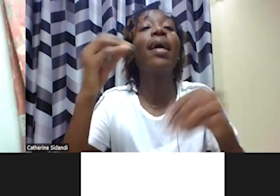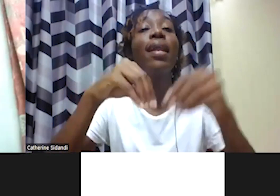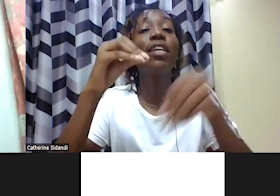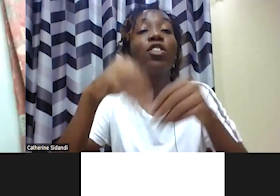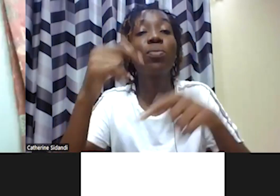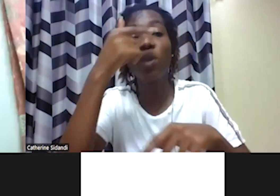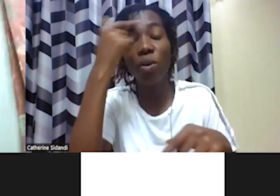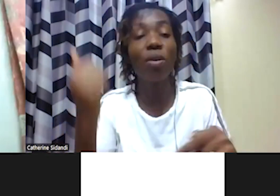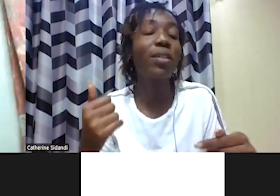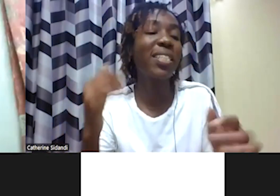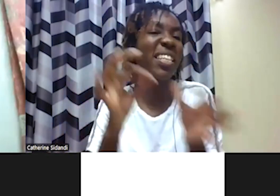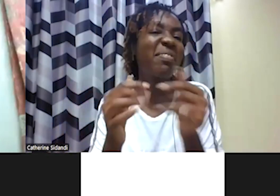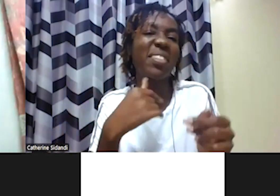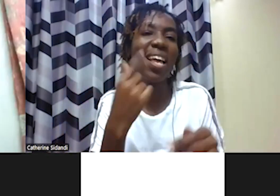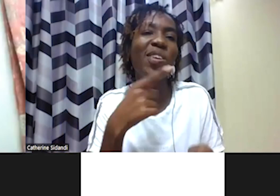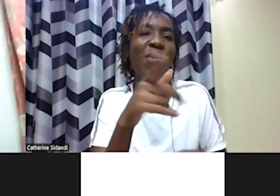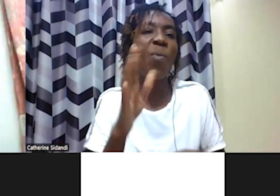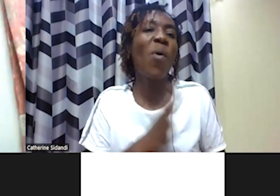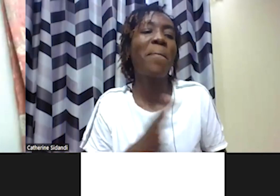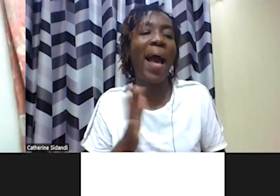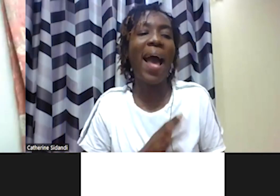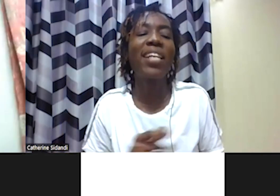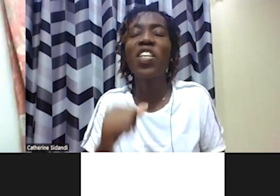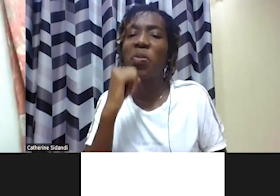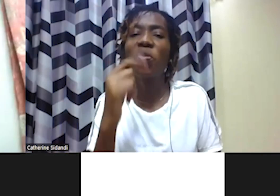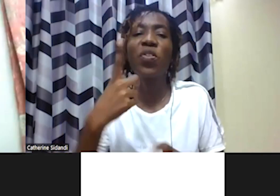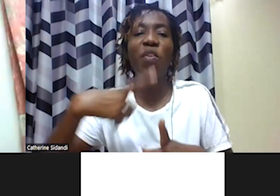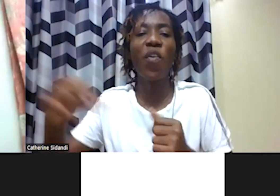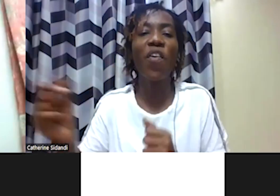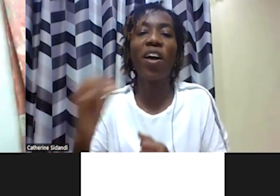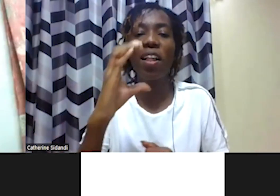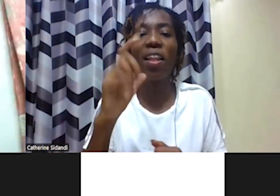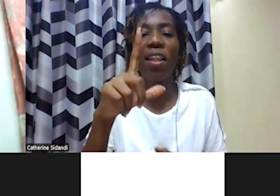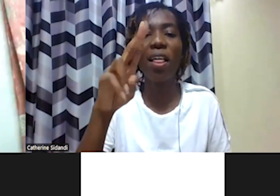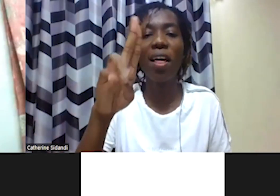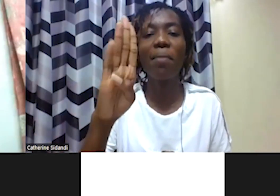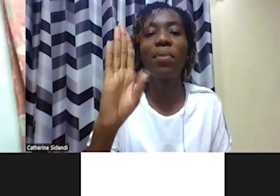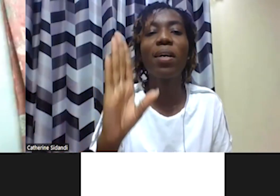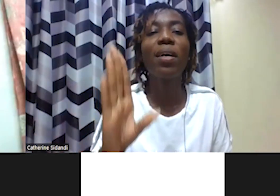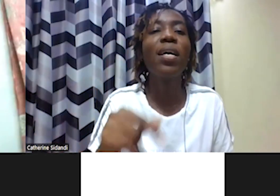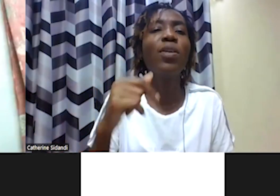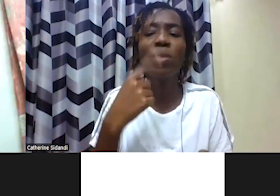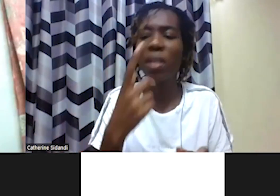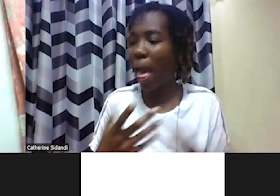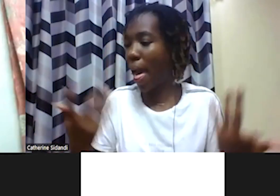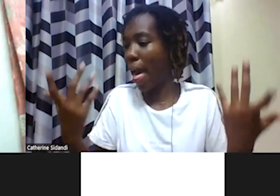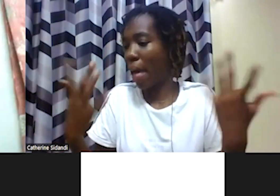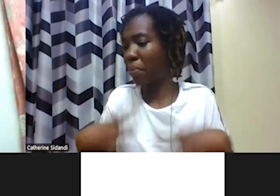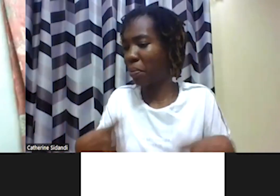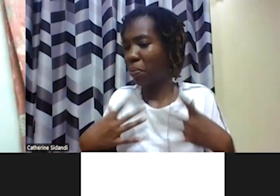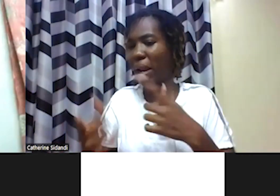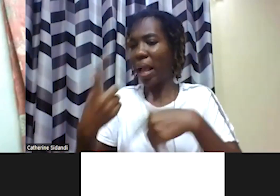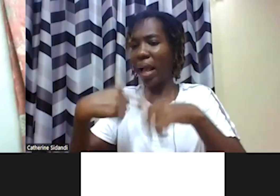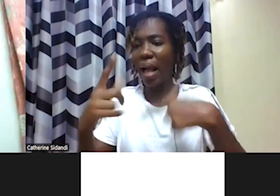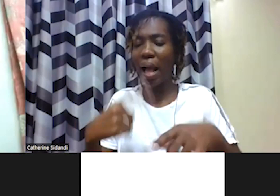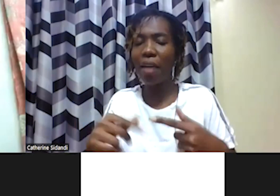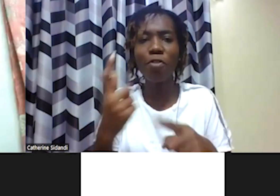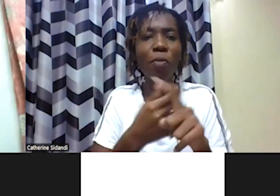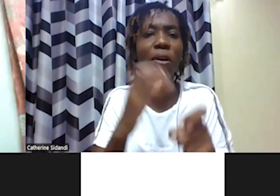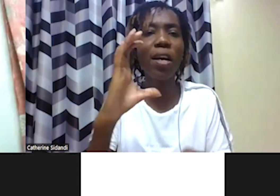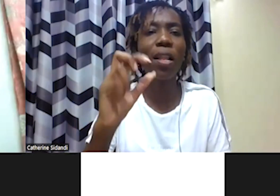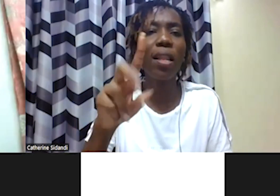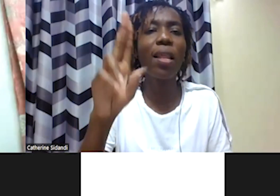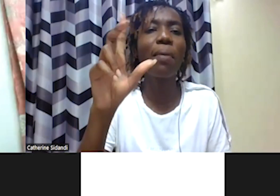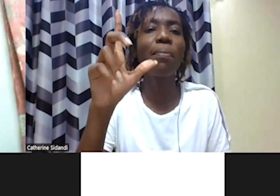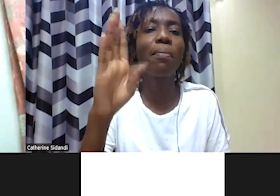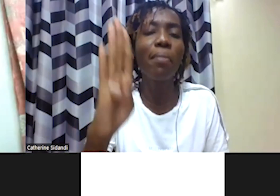woman and then you are not going by the club, I just said, you know how people from the club come home late and they're